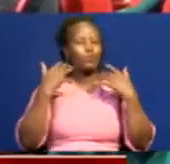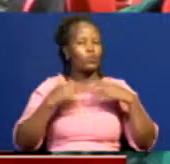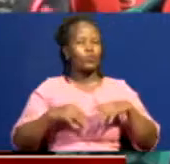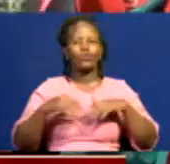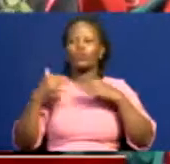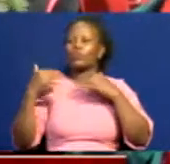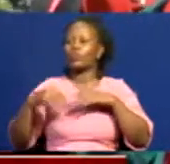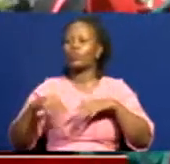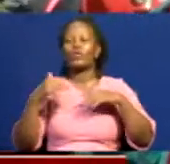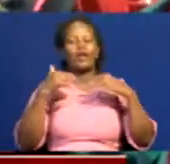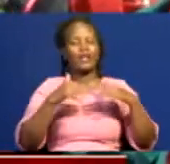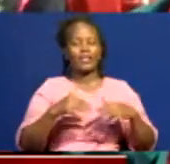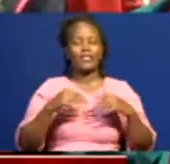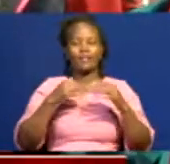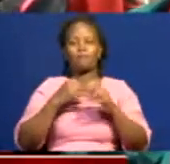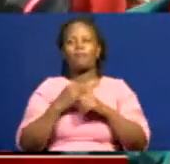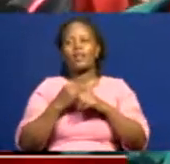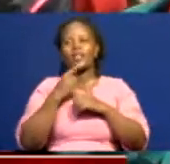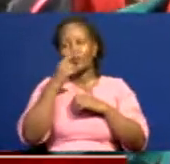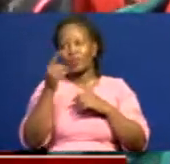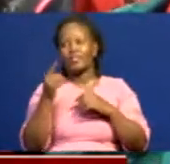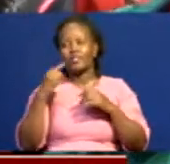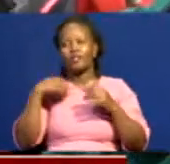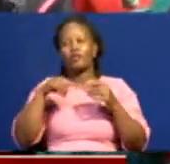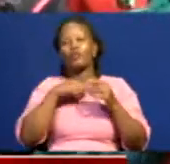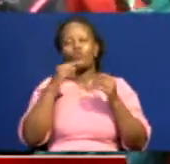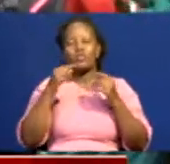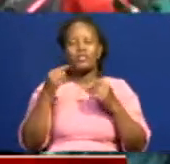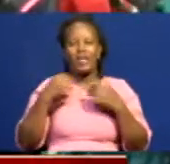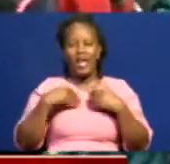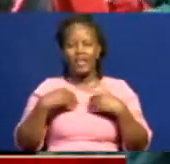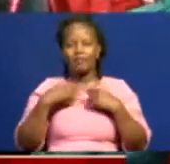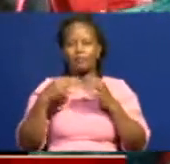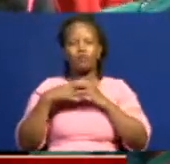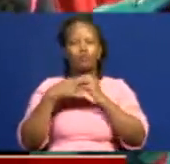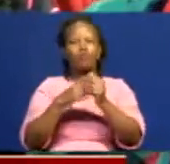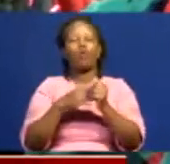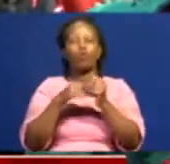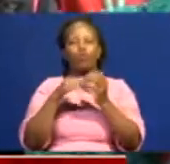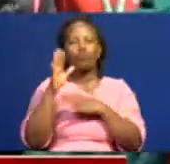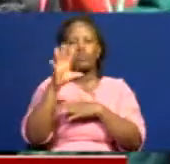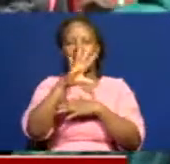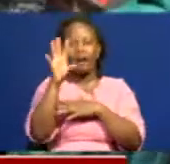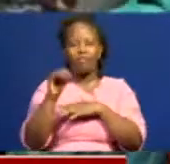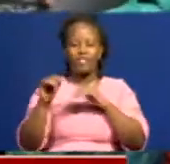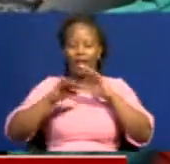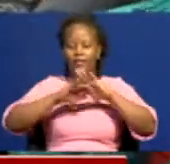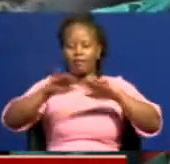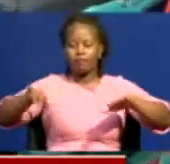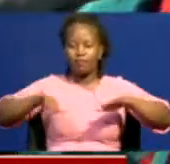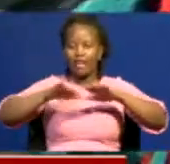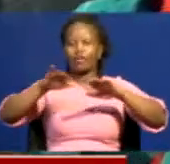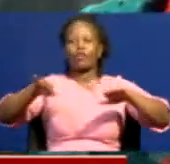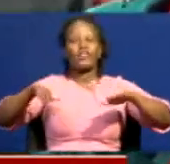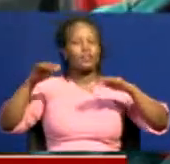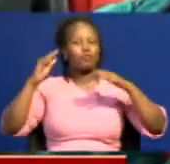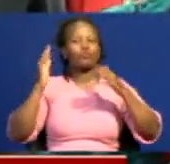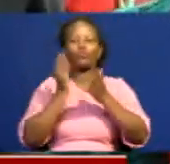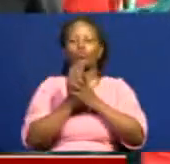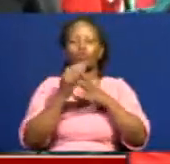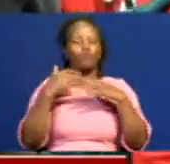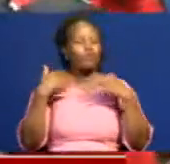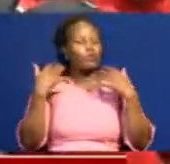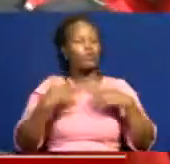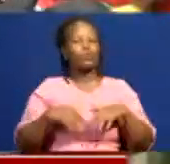the flag, having been welcomed back by Africa Aquatics, and having done what we did, it was just phenomenal for